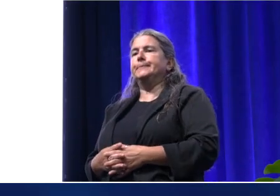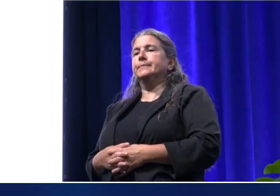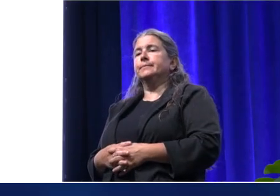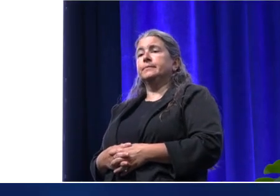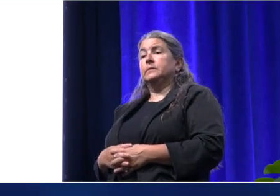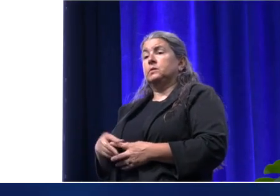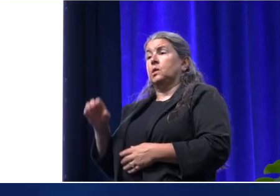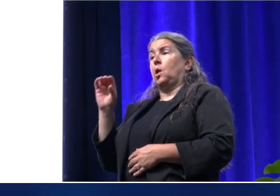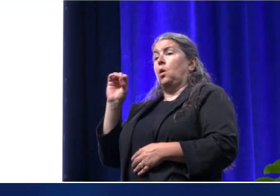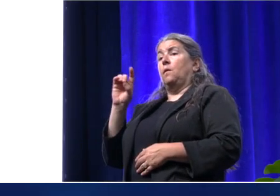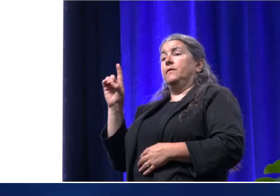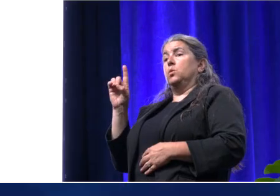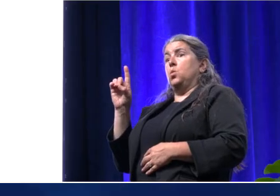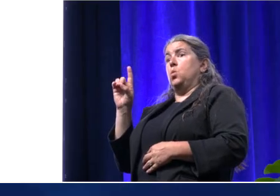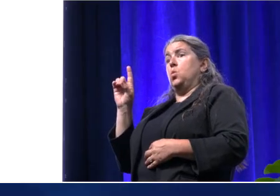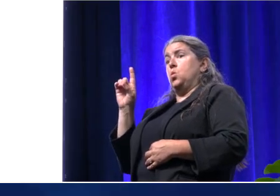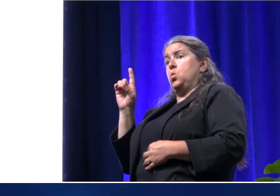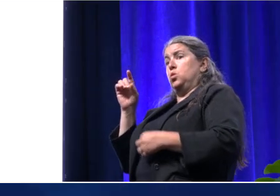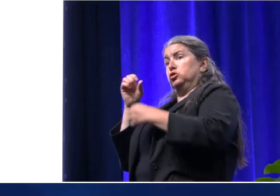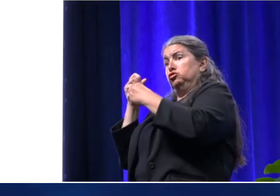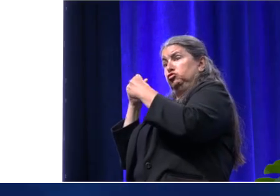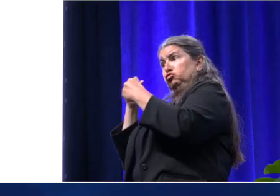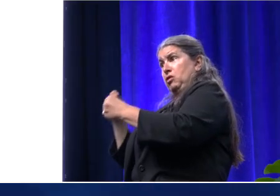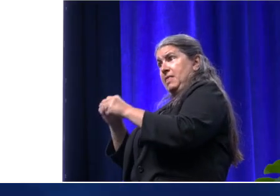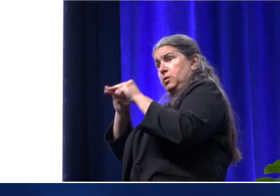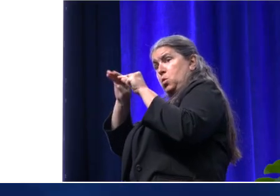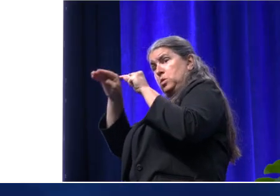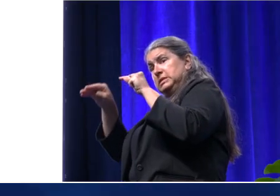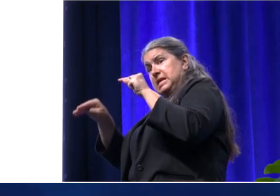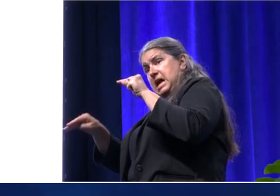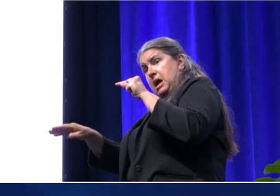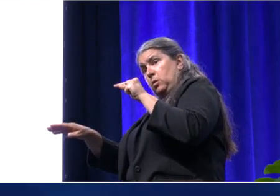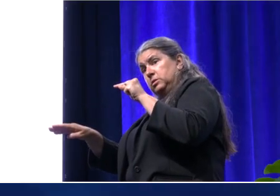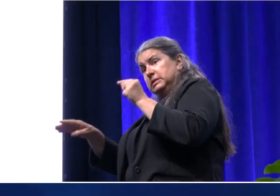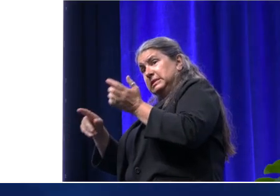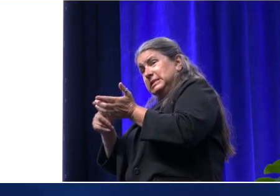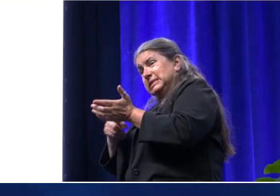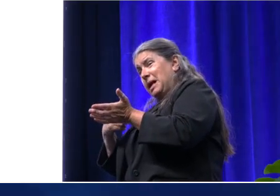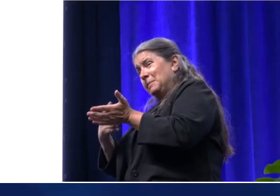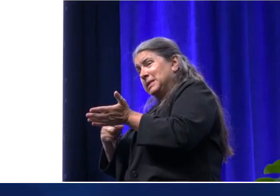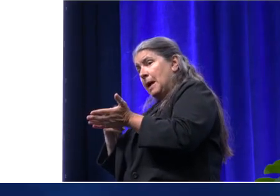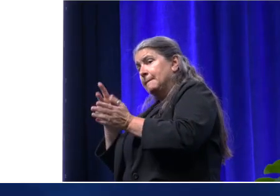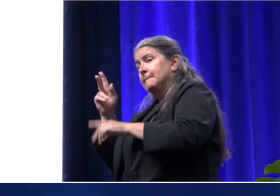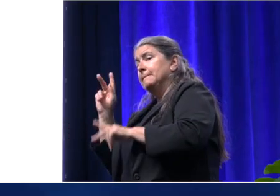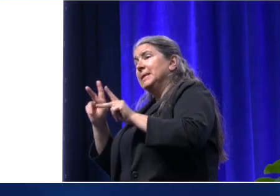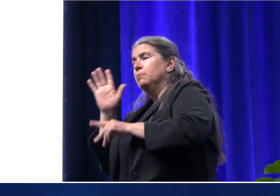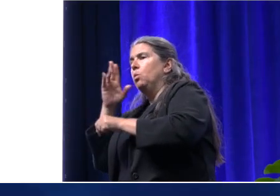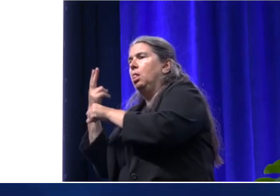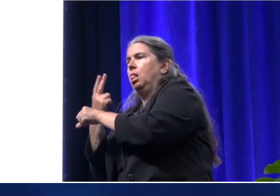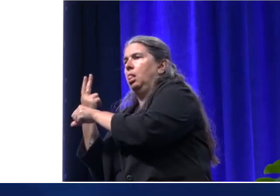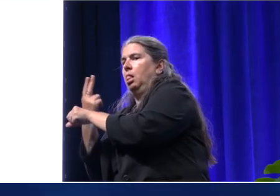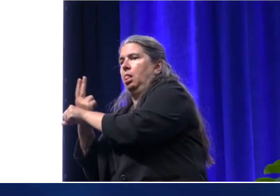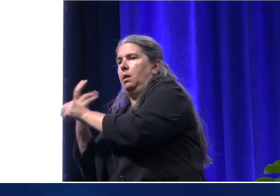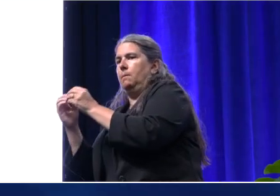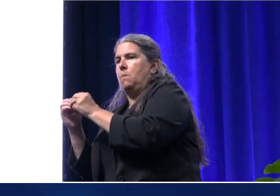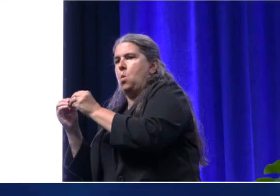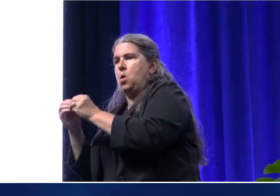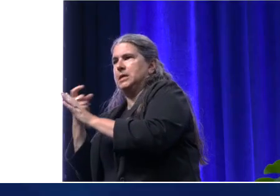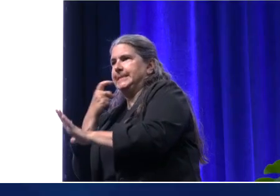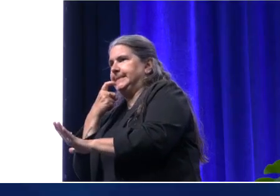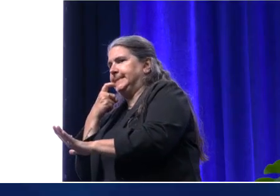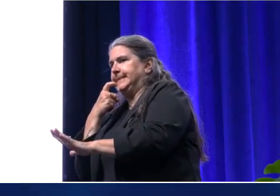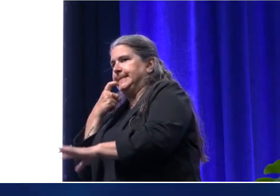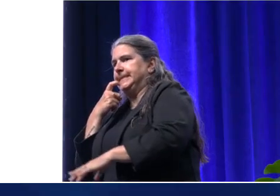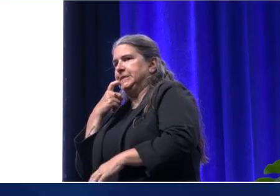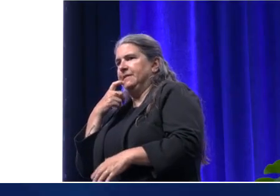goes down because people don't get enough to stave off withdrawal or feel an effect and take extra. So